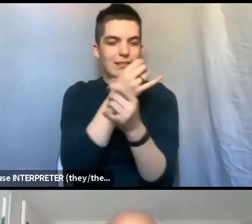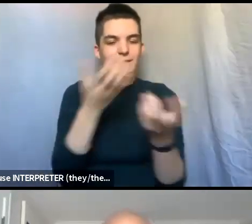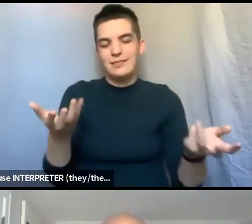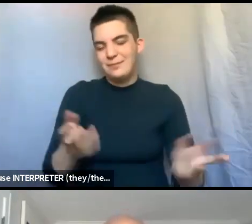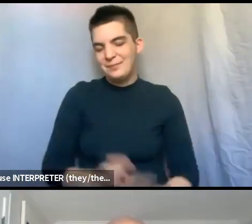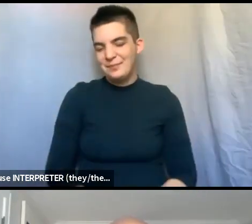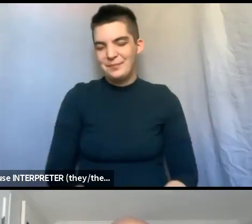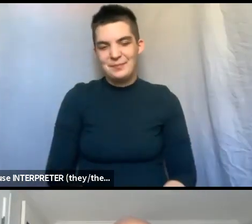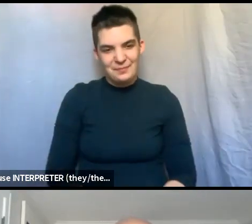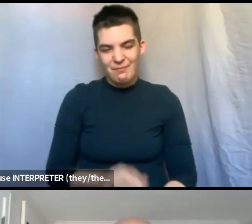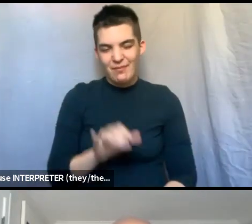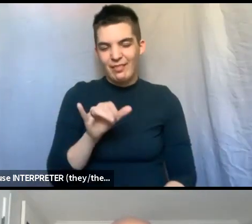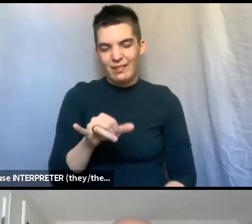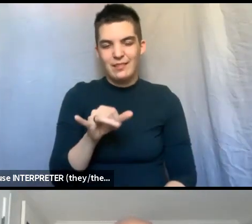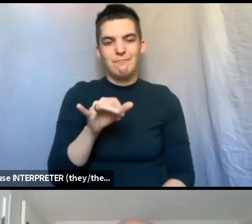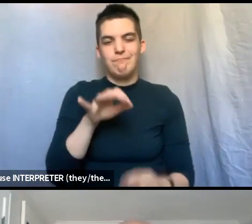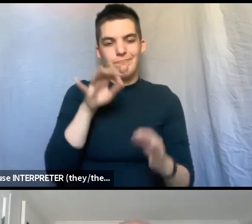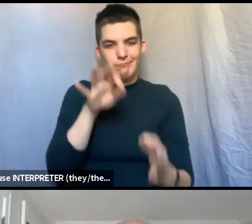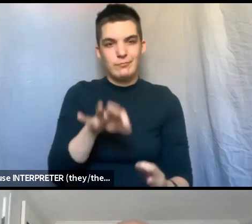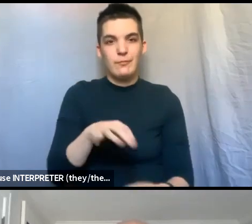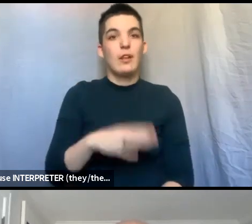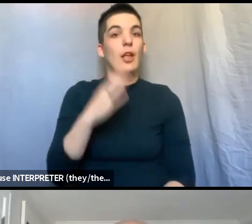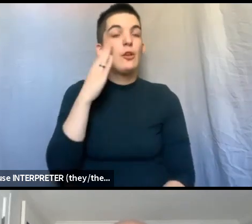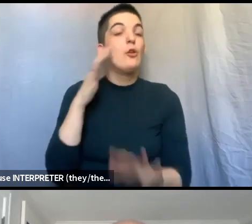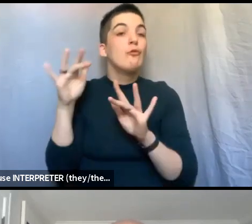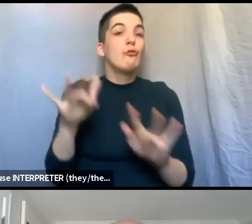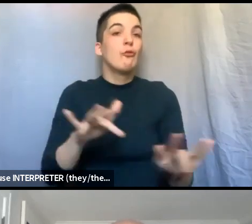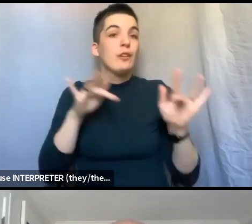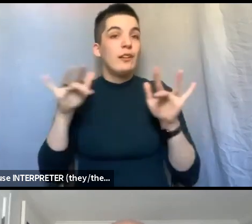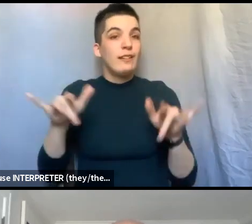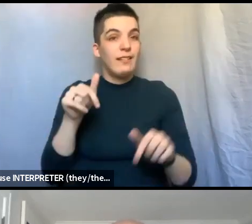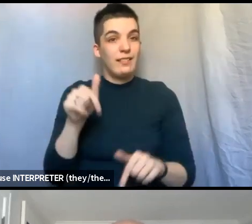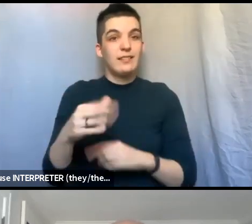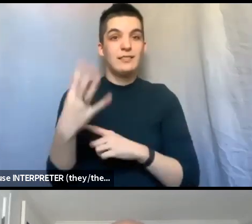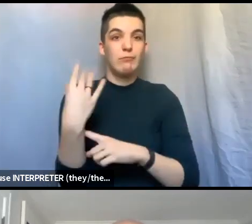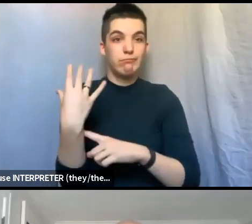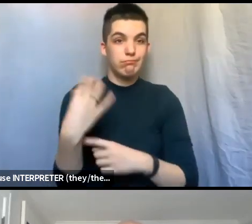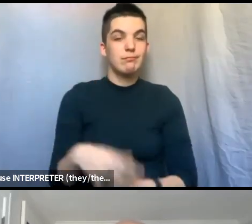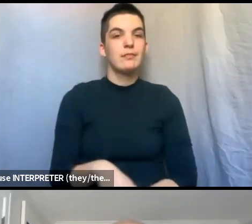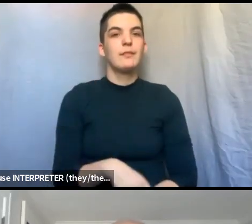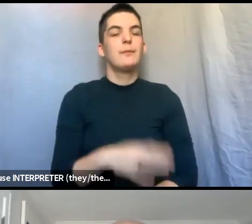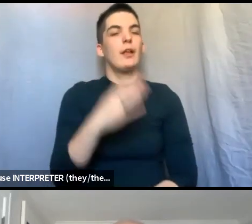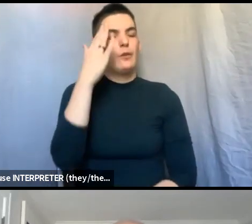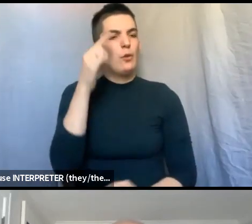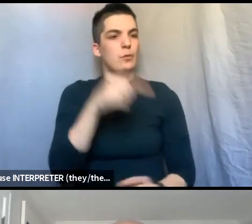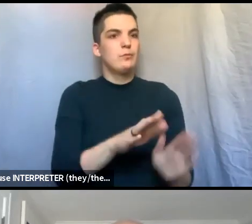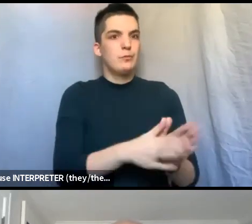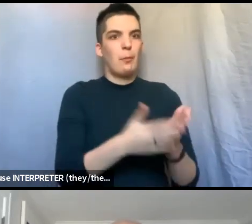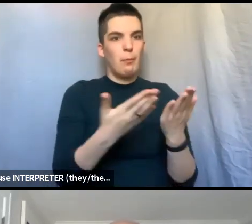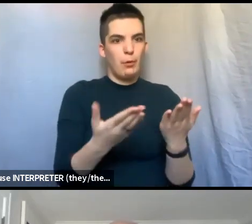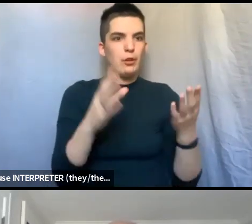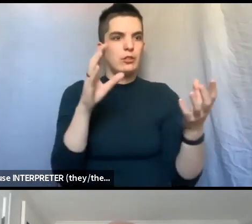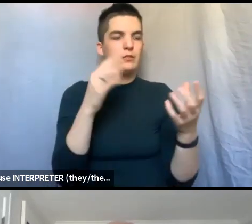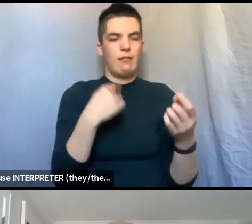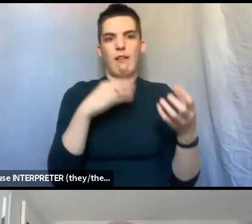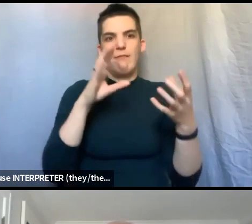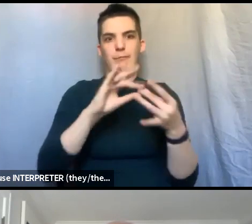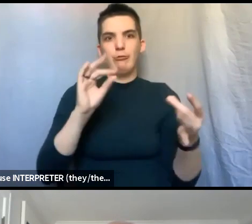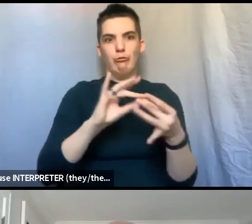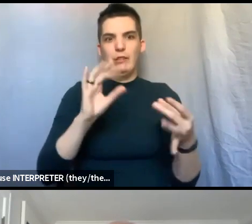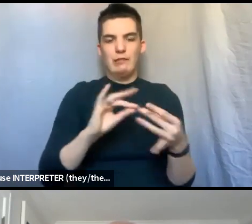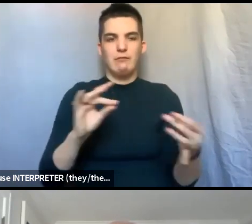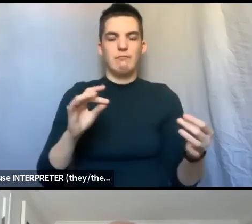I mean, I think all, I know you're recording this. I think all those books that I mentioned in my discourse at the beginning talk